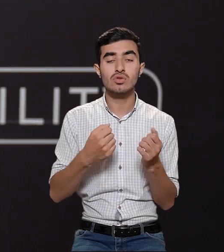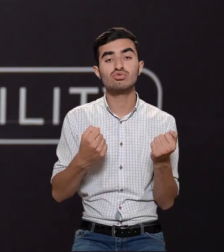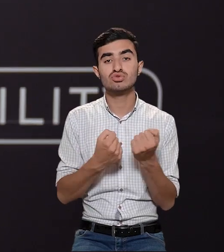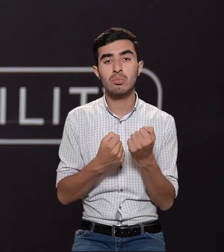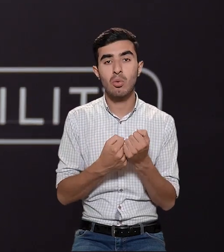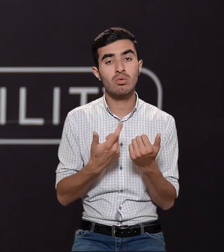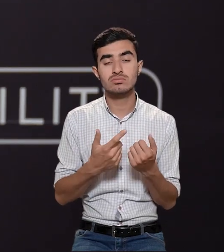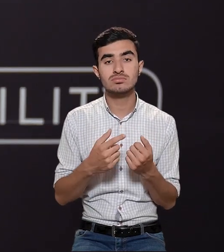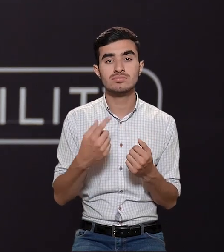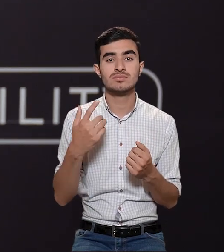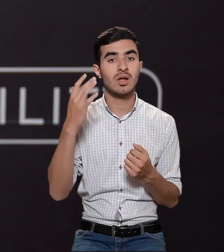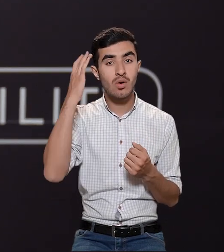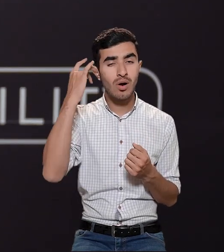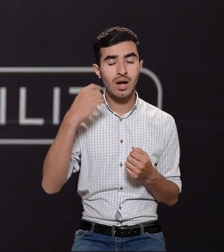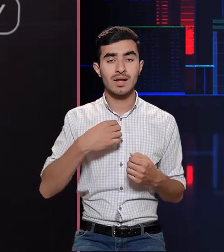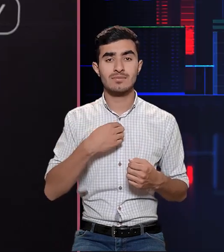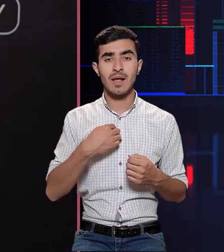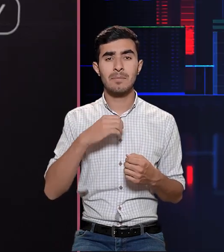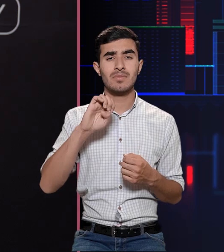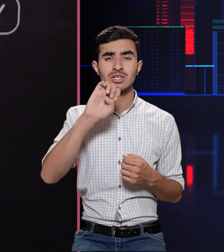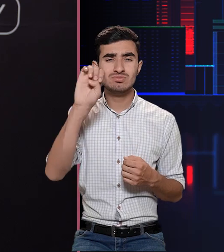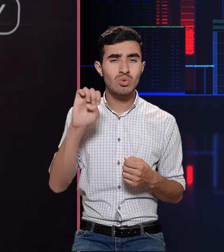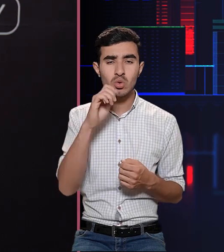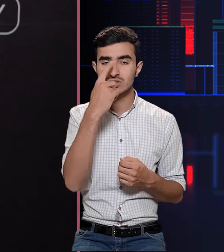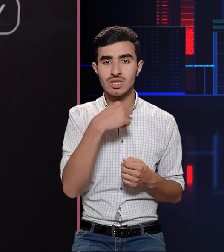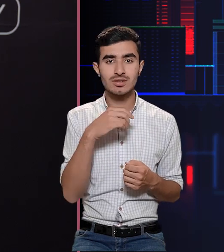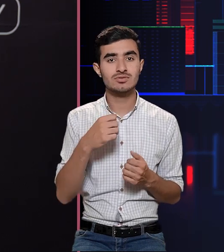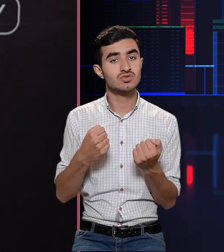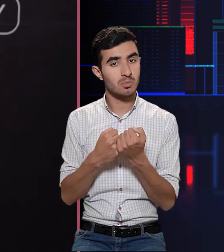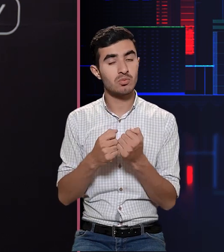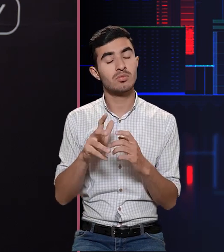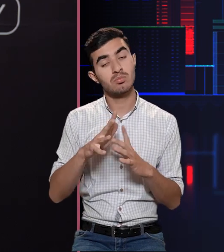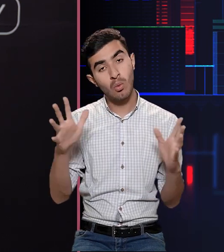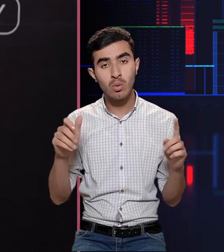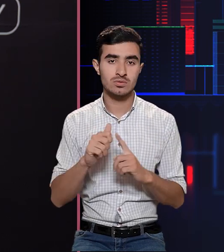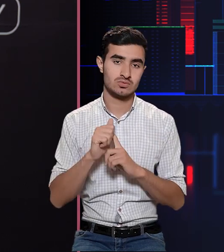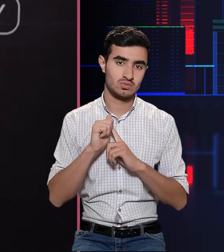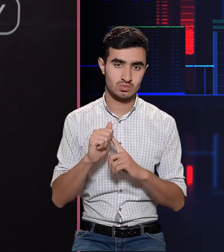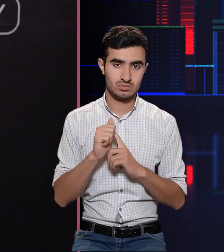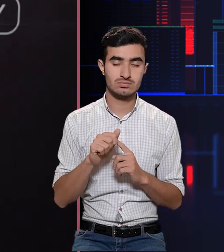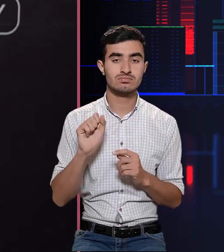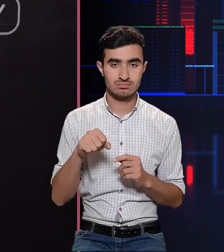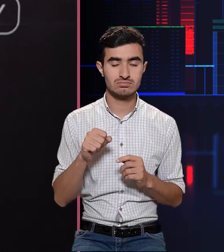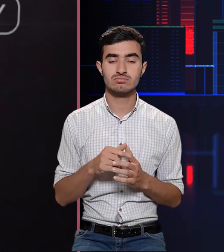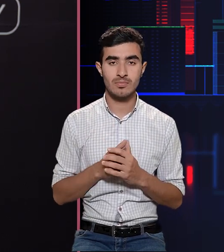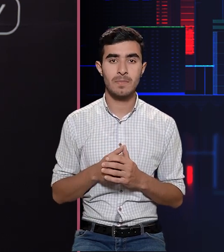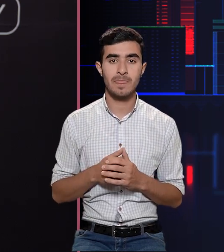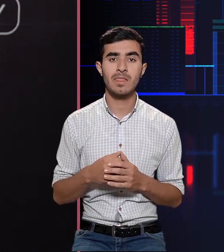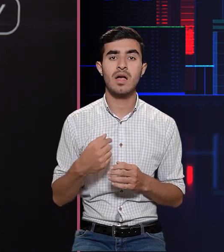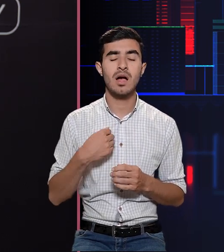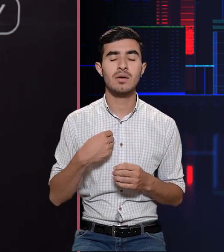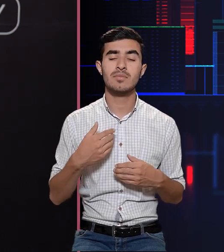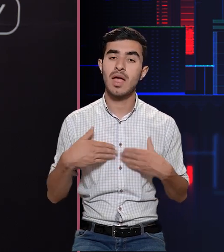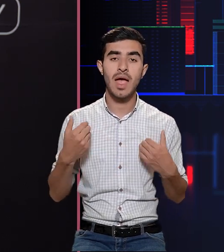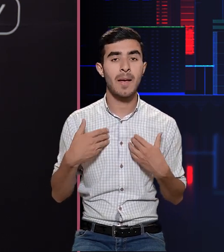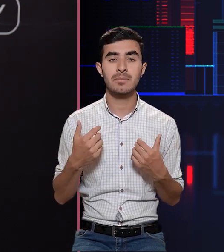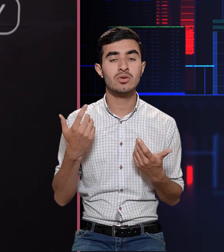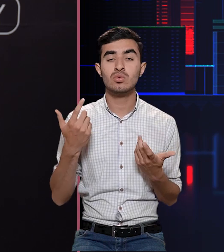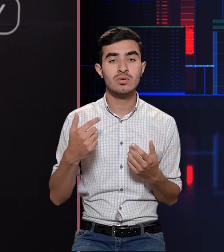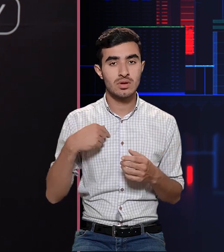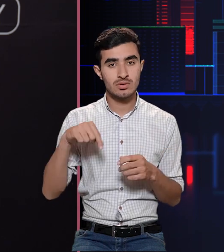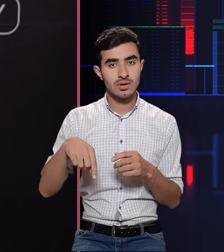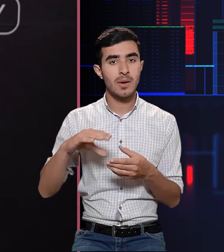support is very important. I'm so happy that this program has given me